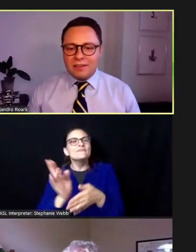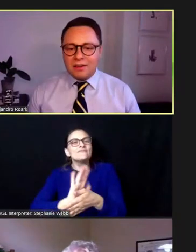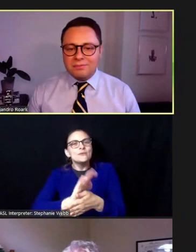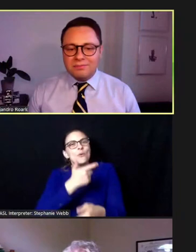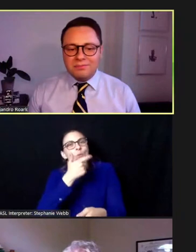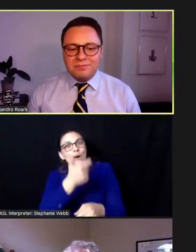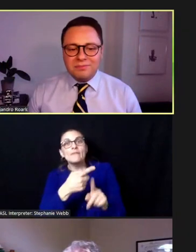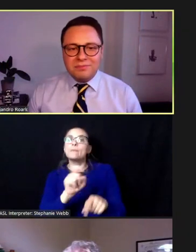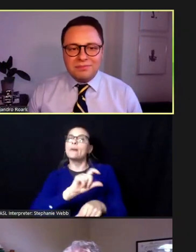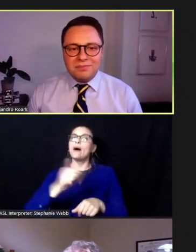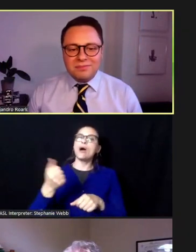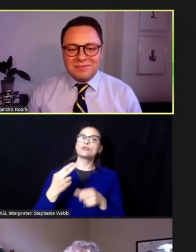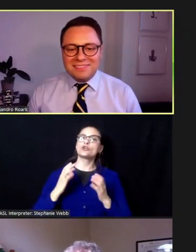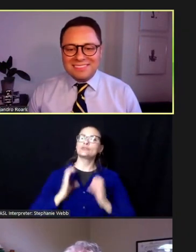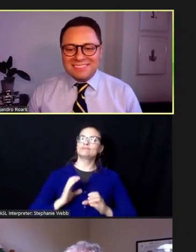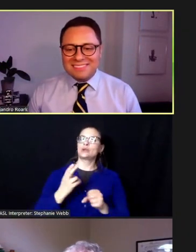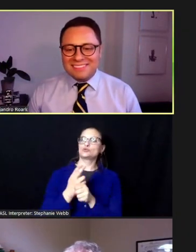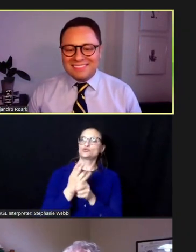New Mexico.